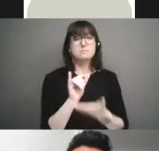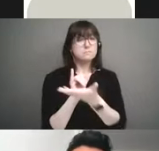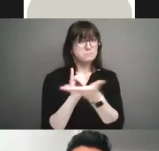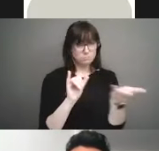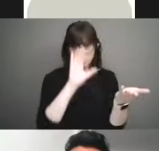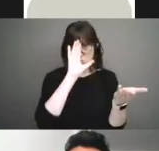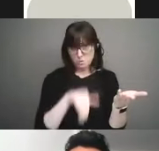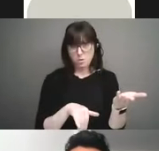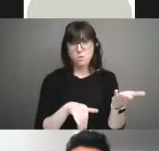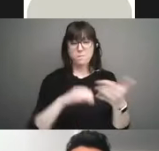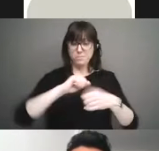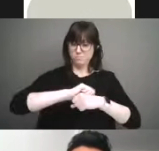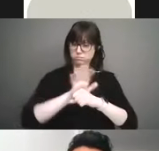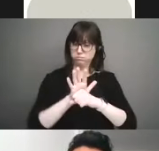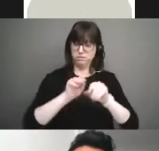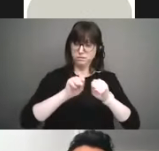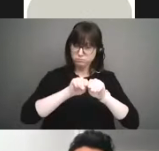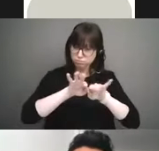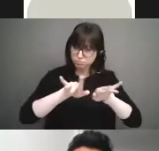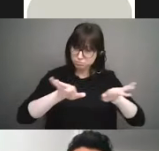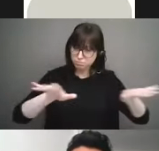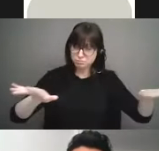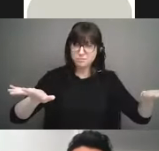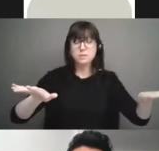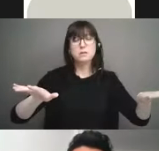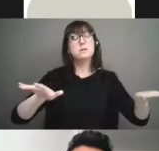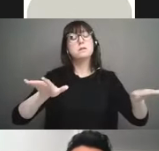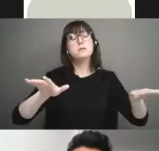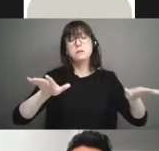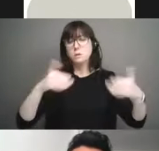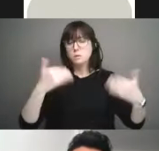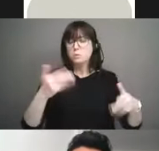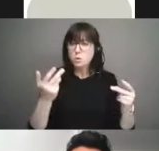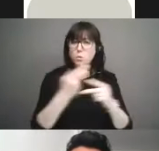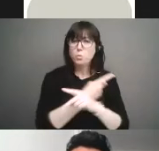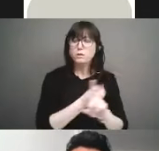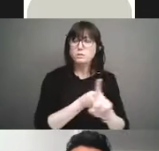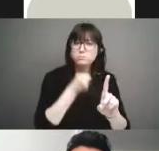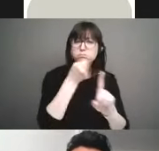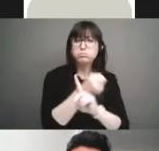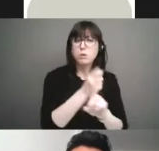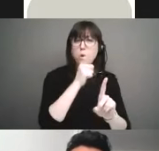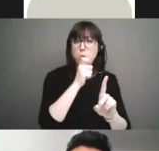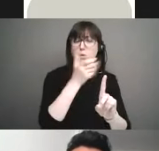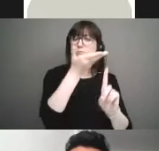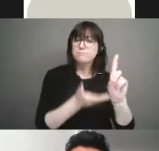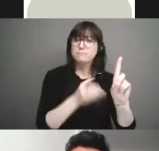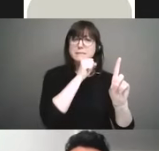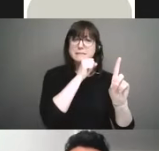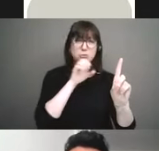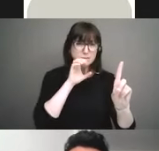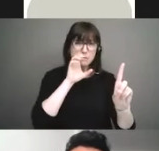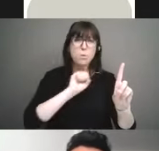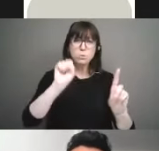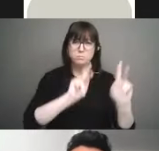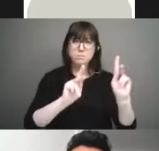knows, this is a pandemic that has disproportionately and tragically affected our elder